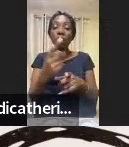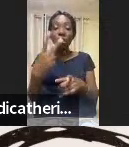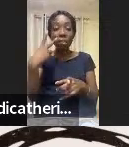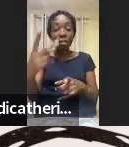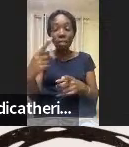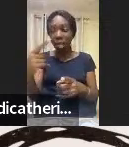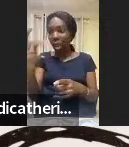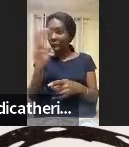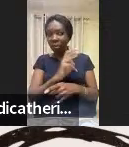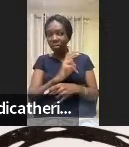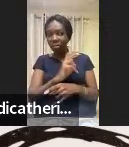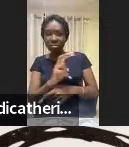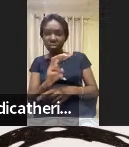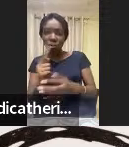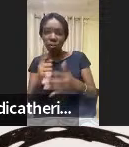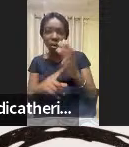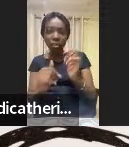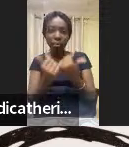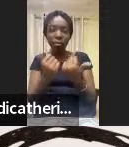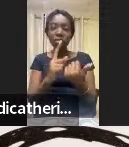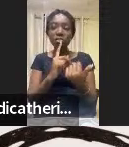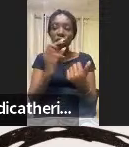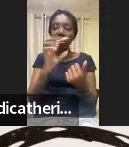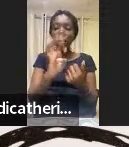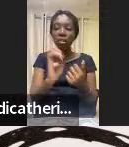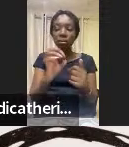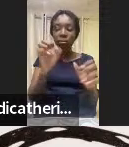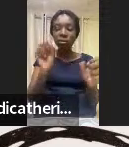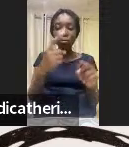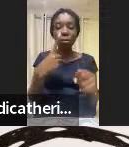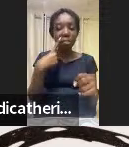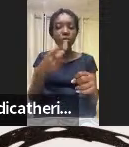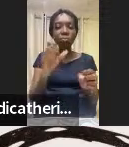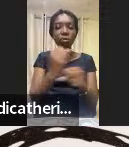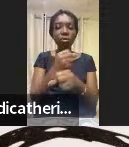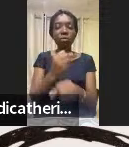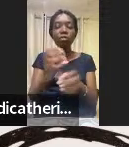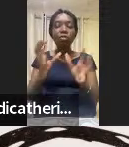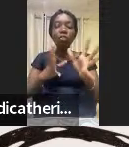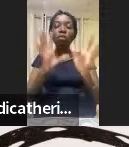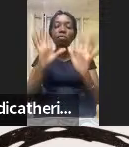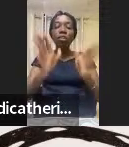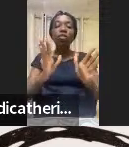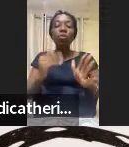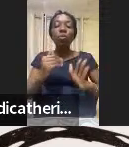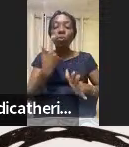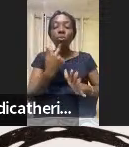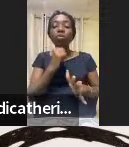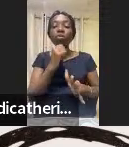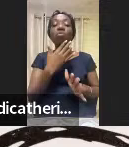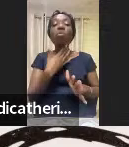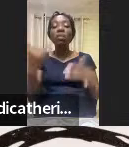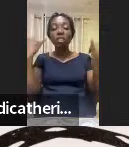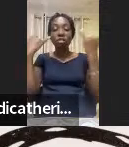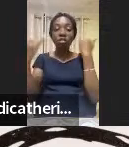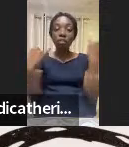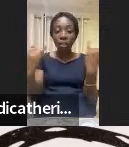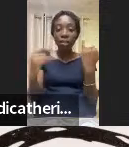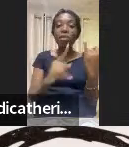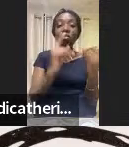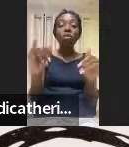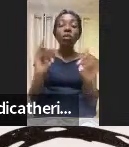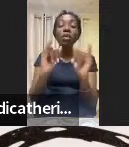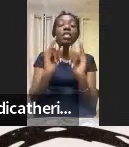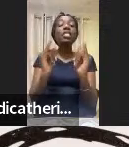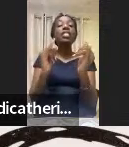I actually want to issue a disclaimer here. You cannot force someone who does not want to innovate. So if the institution does not see